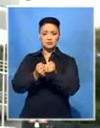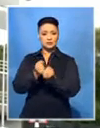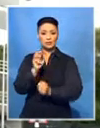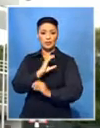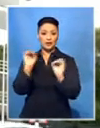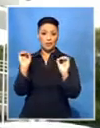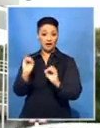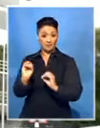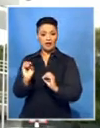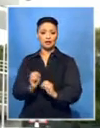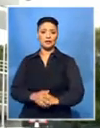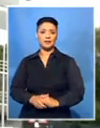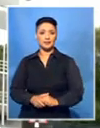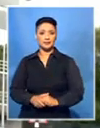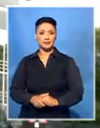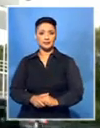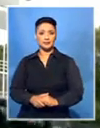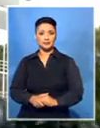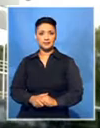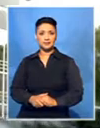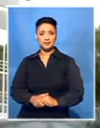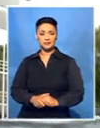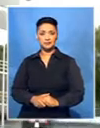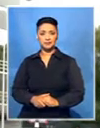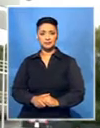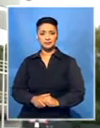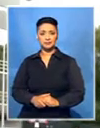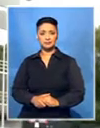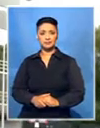a result. Jack Parrick, SABC News at the International Criminal Court in The Hague.